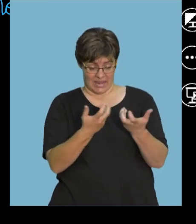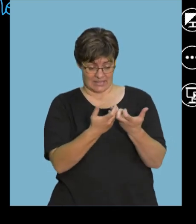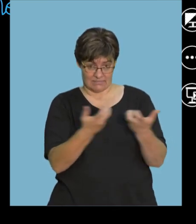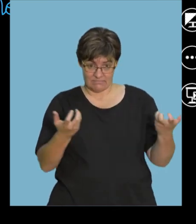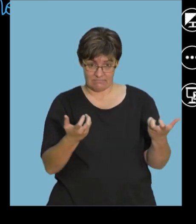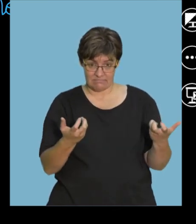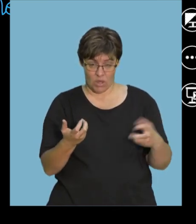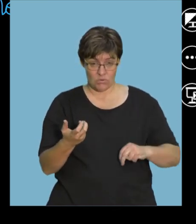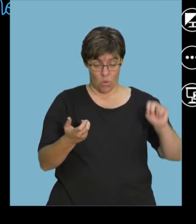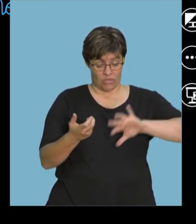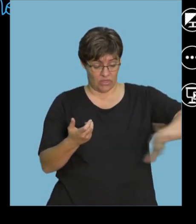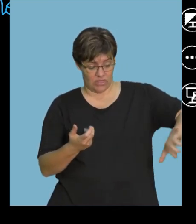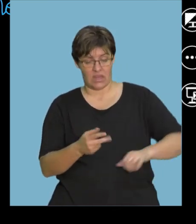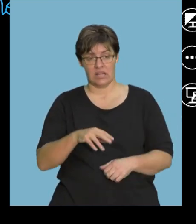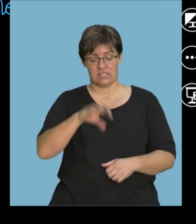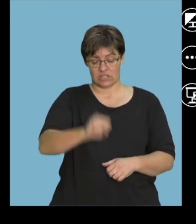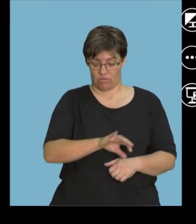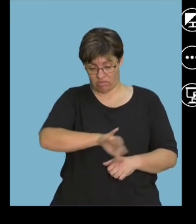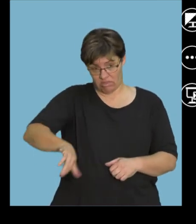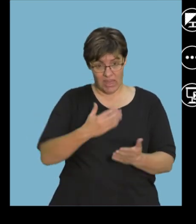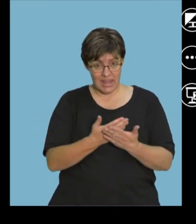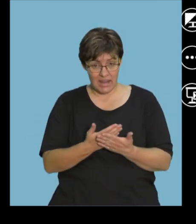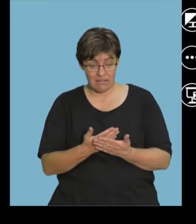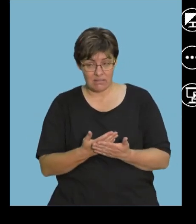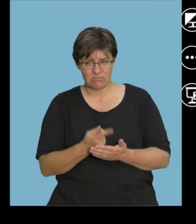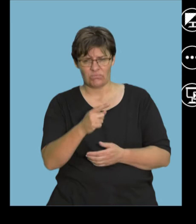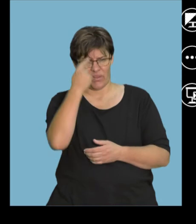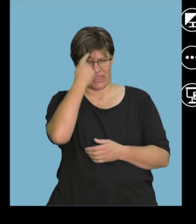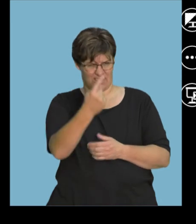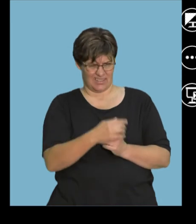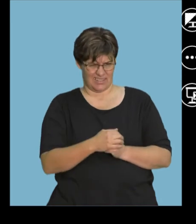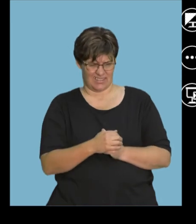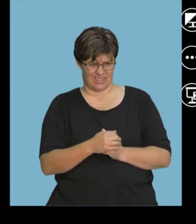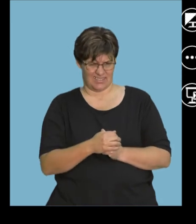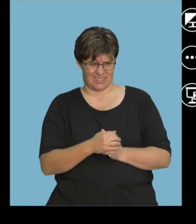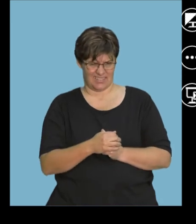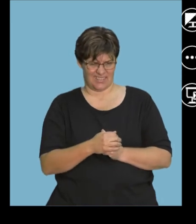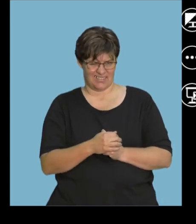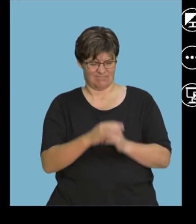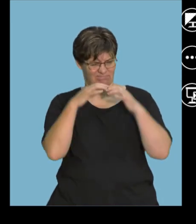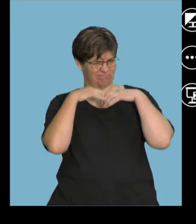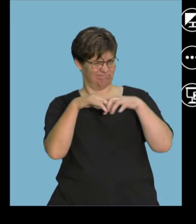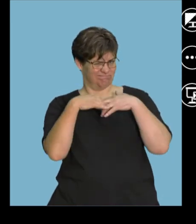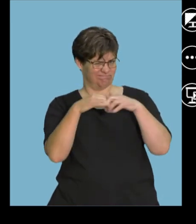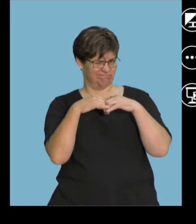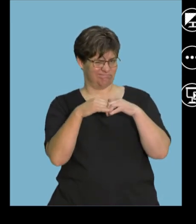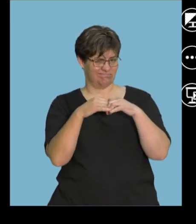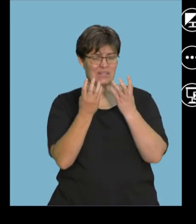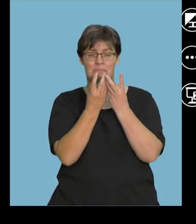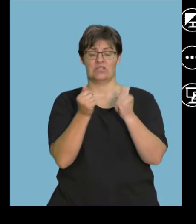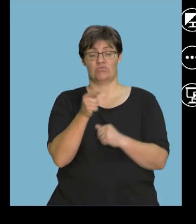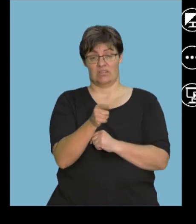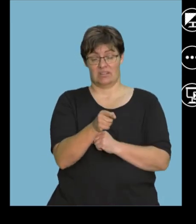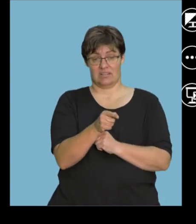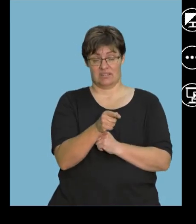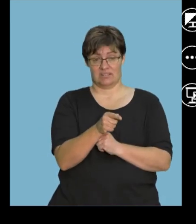we able to separate the two? Okay, it's a thinking exercise, okay? Think about it. So say this is